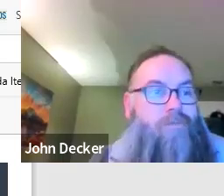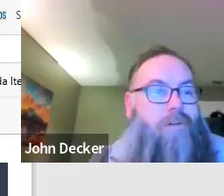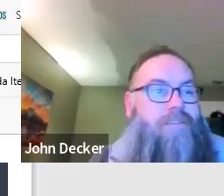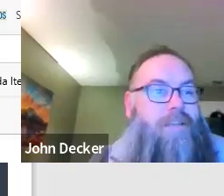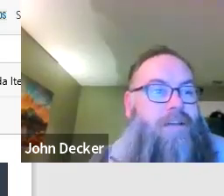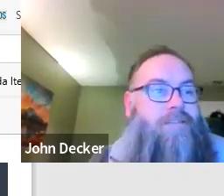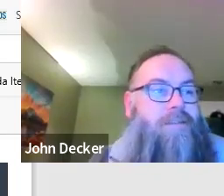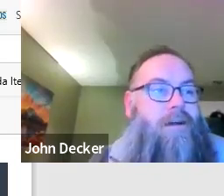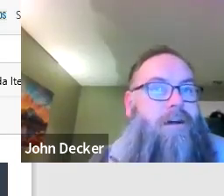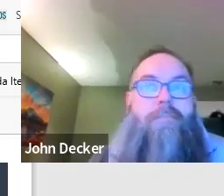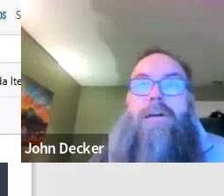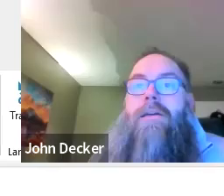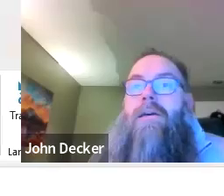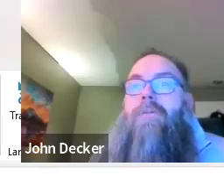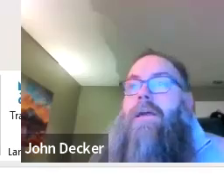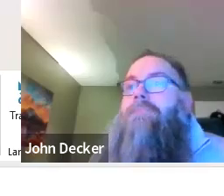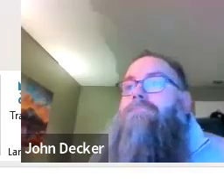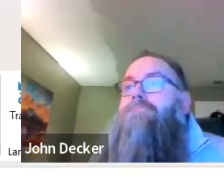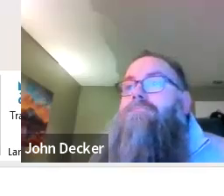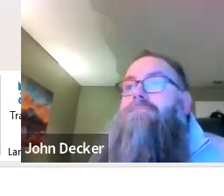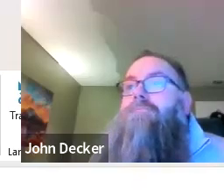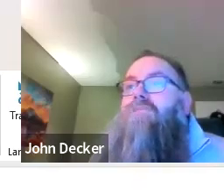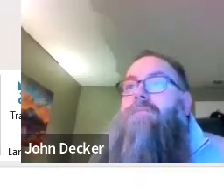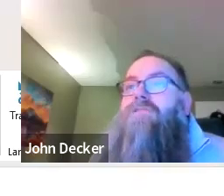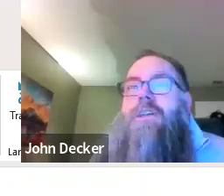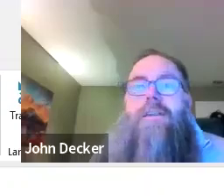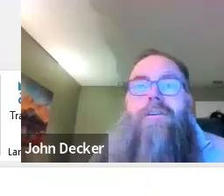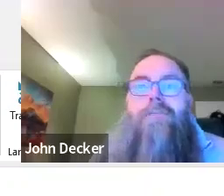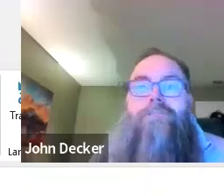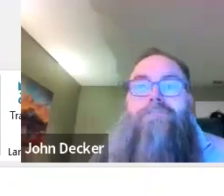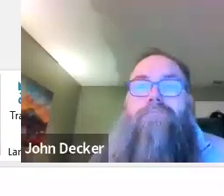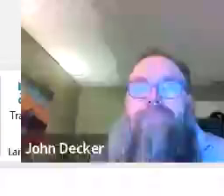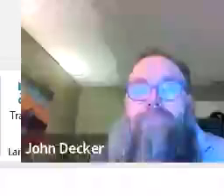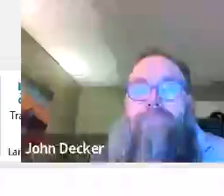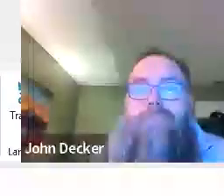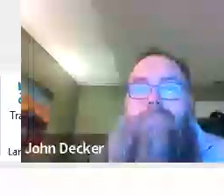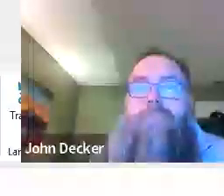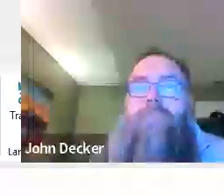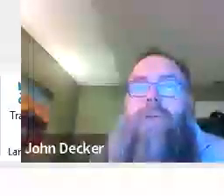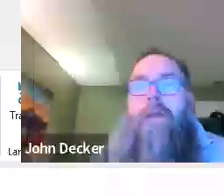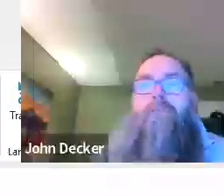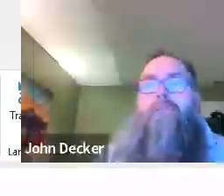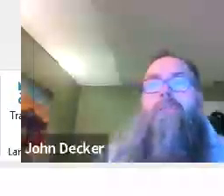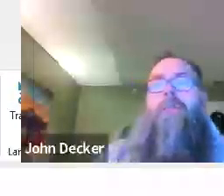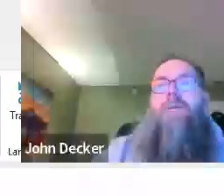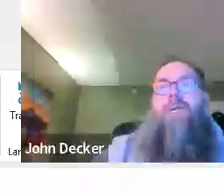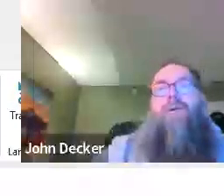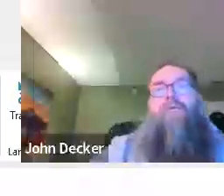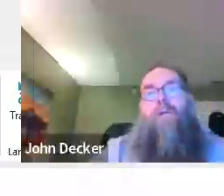to that email from DDS. All right. Drop the chat out of here.